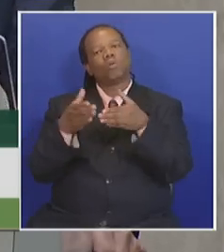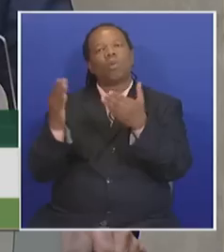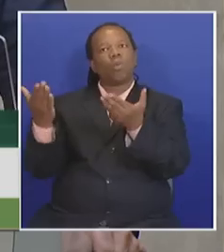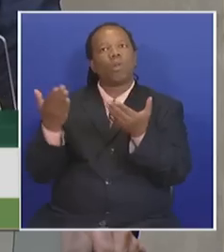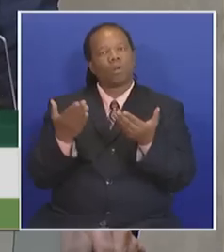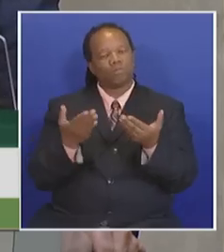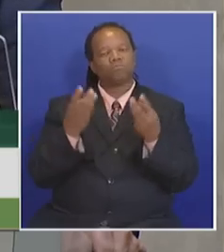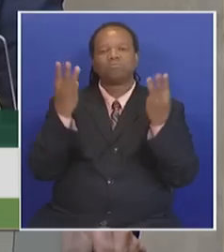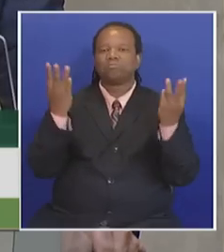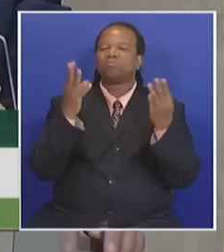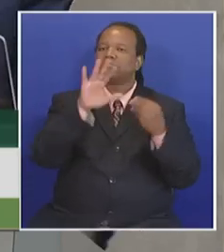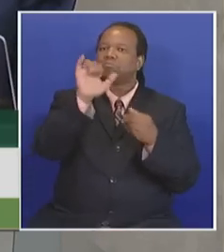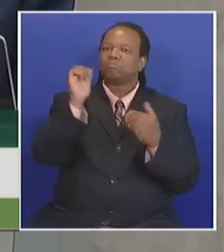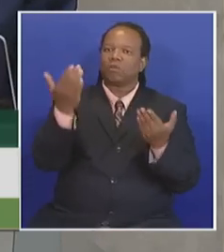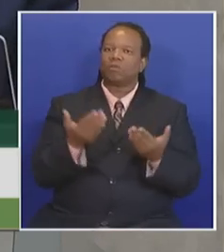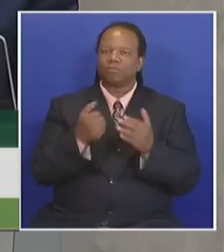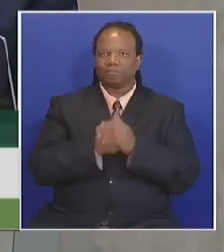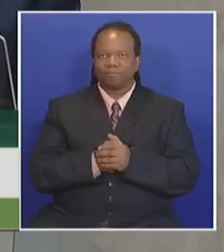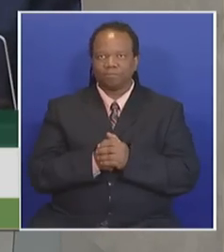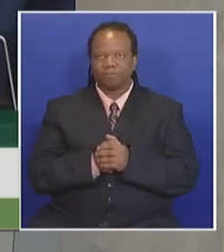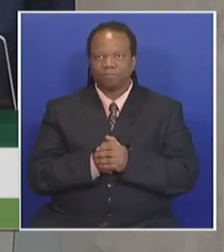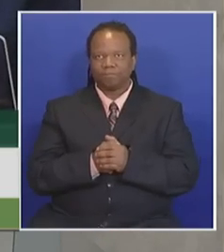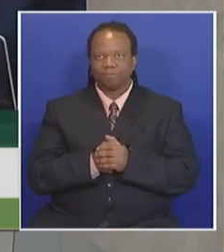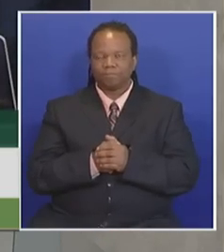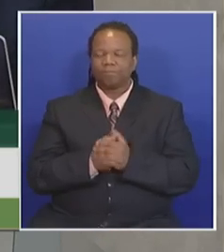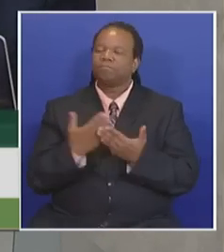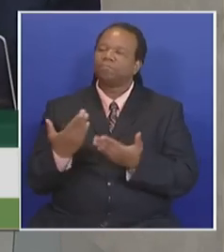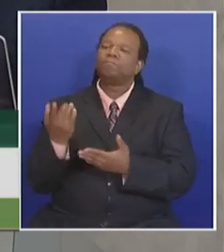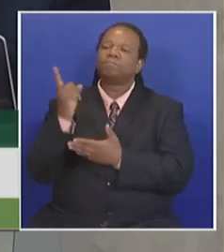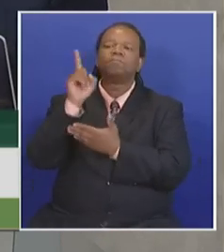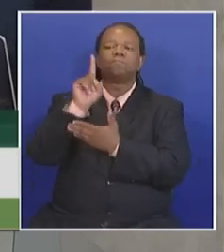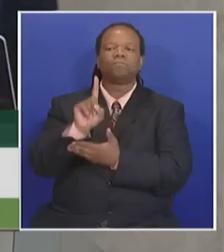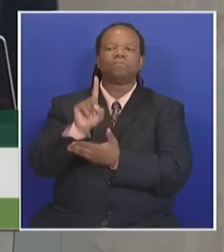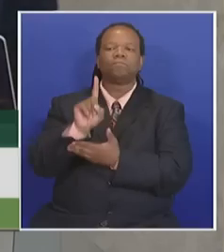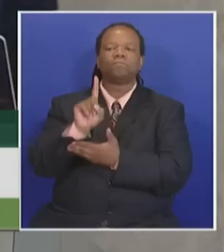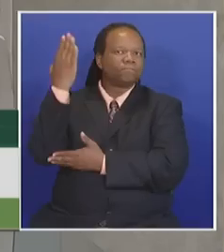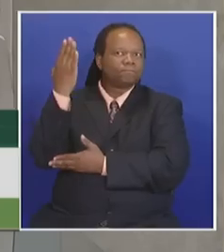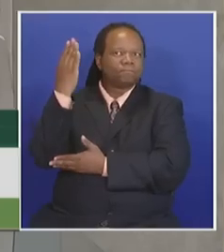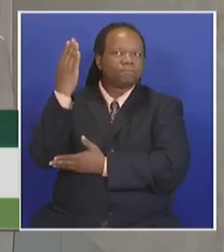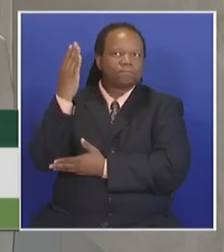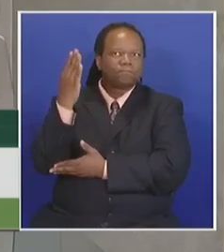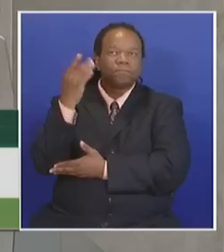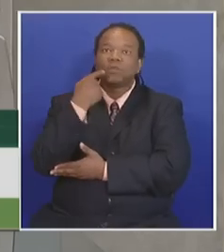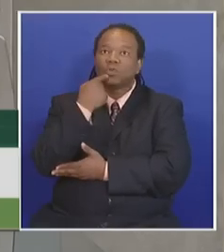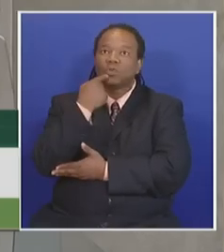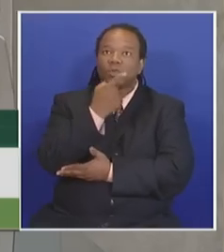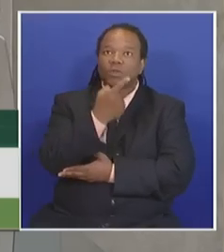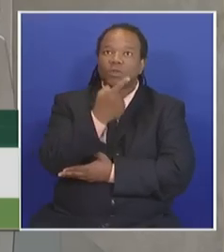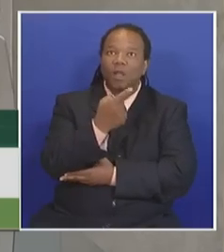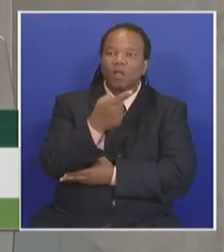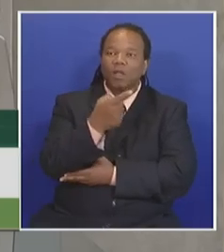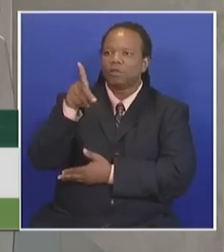South Africans. I come before you today to tell you that the DA is not